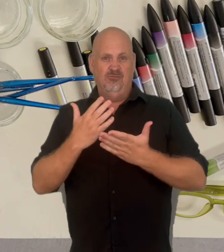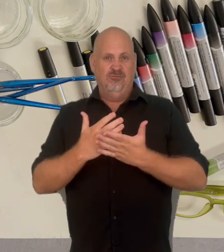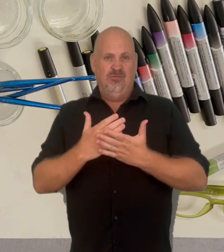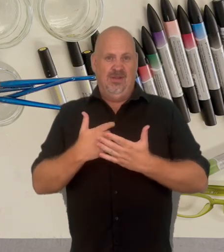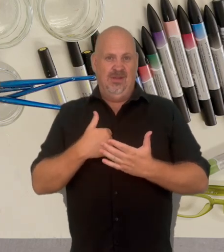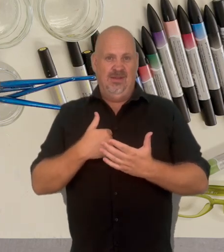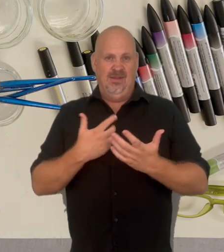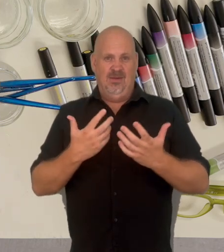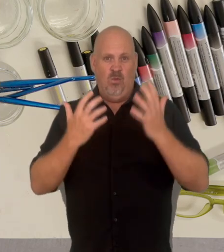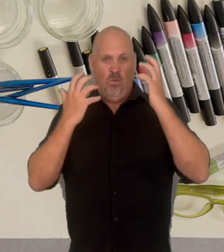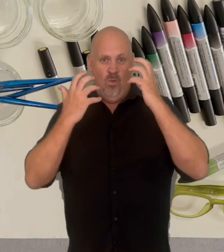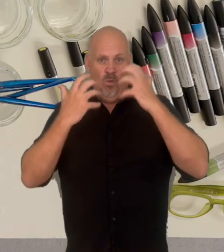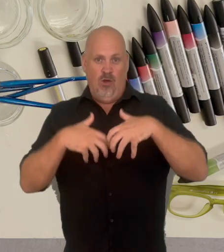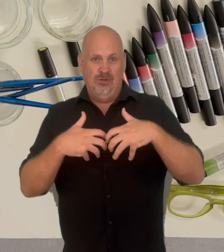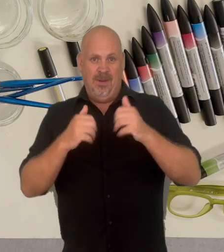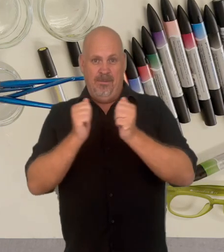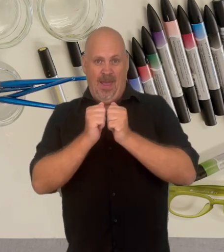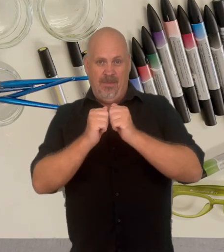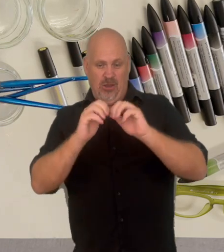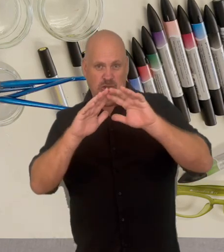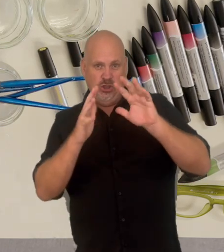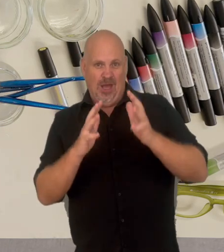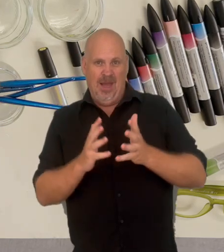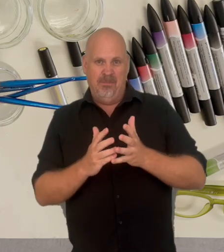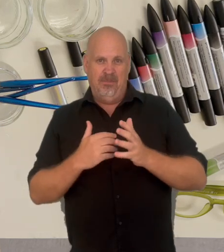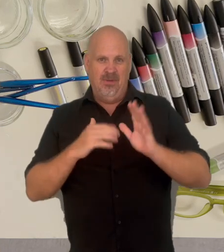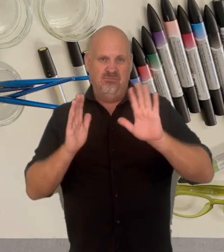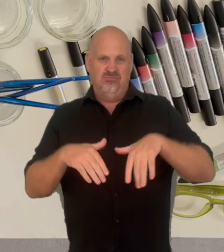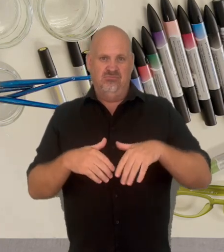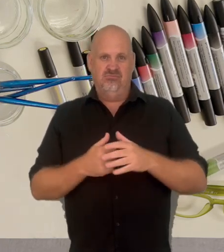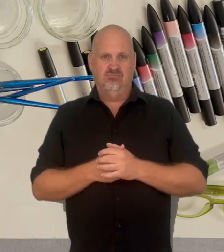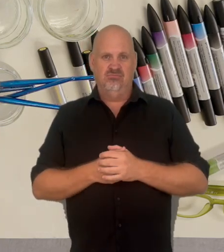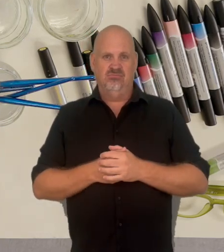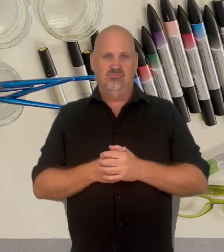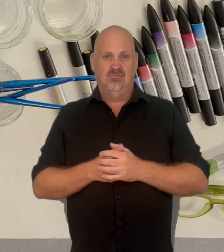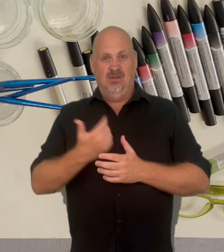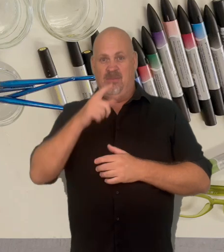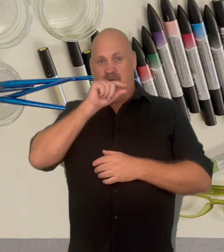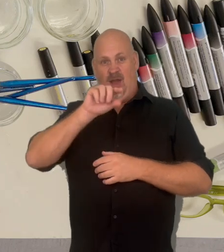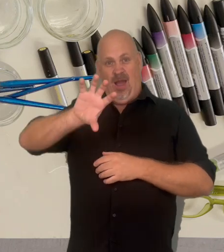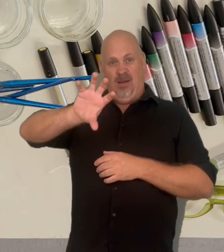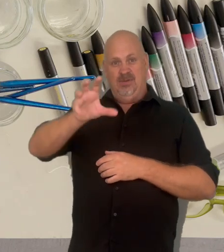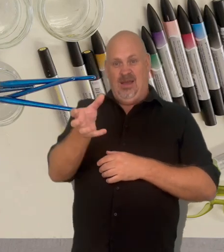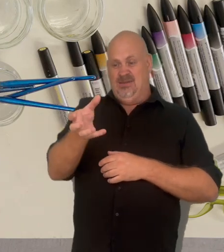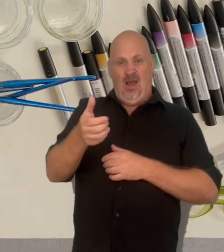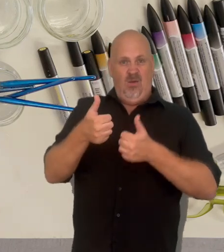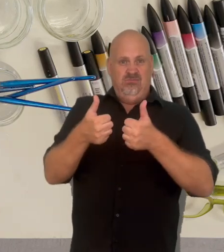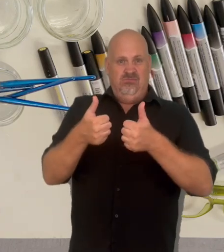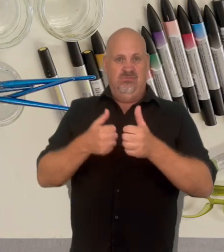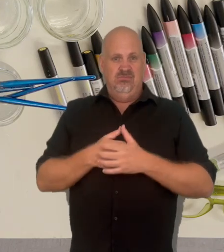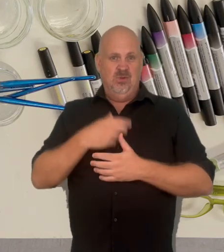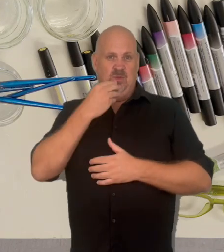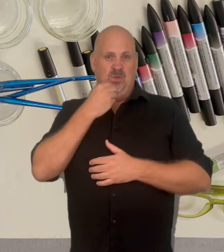worried about the shape now of the paper. So he might be an upside down bird. So we're going to use that, and then just quickly throw